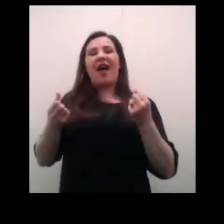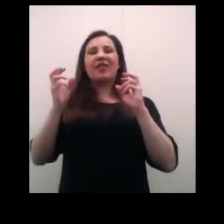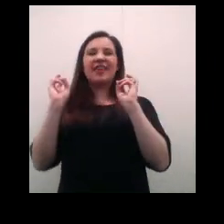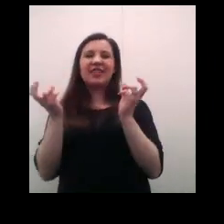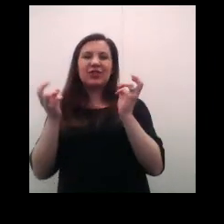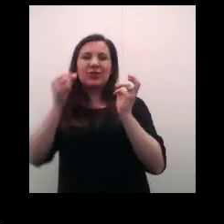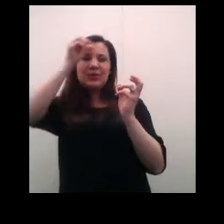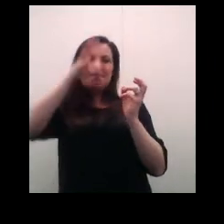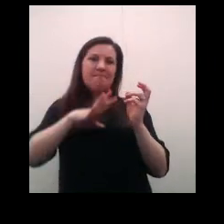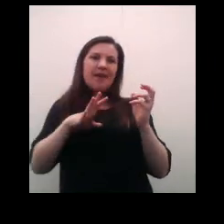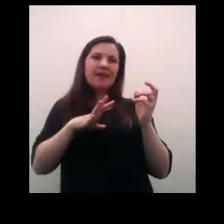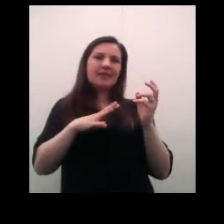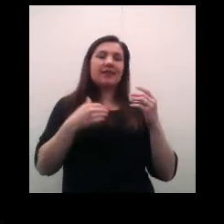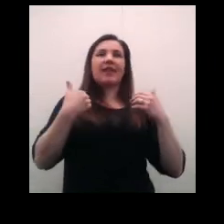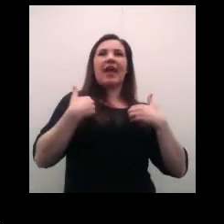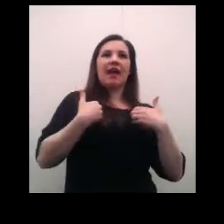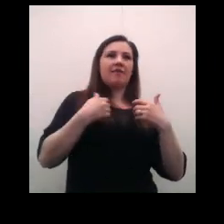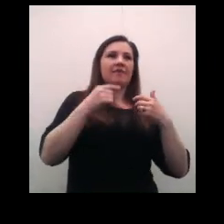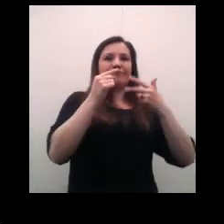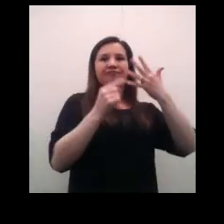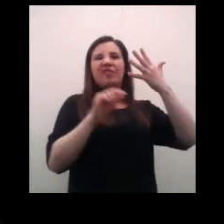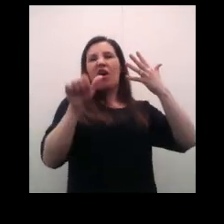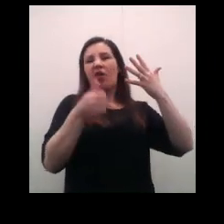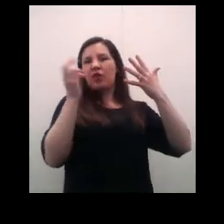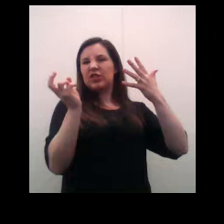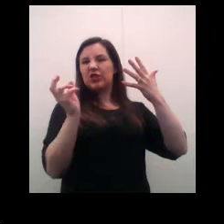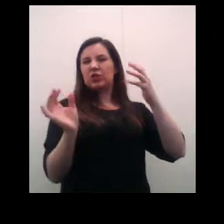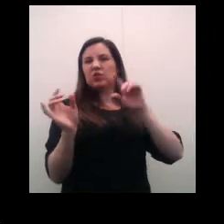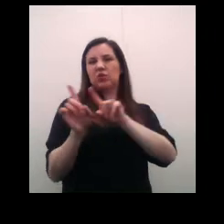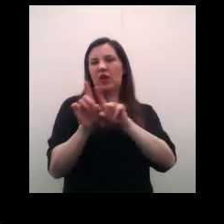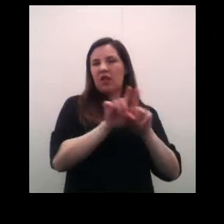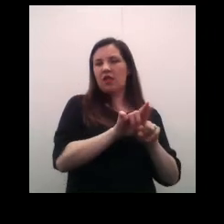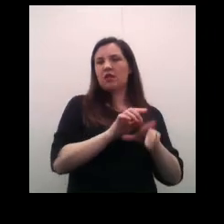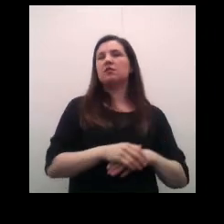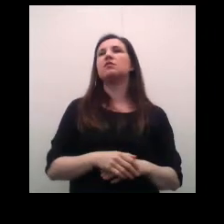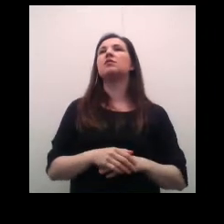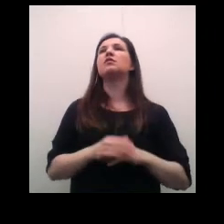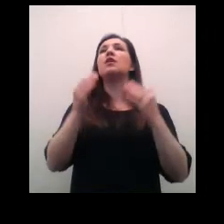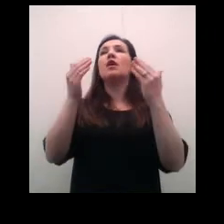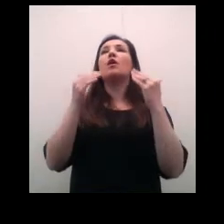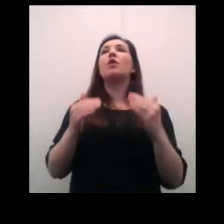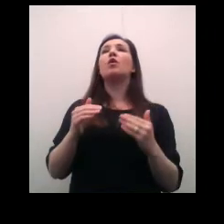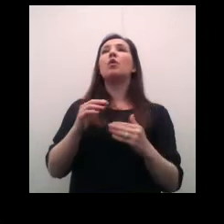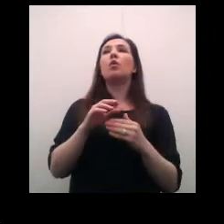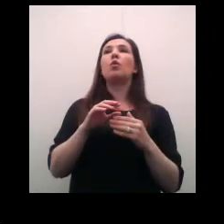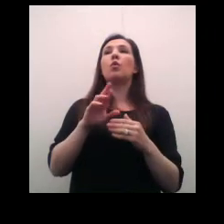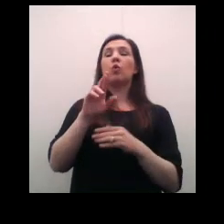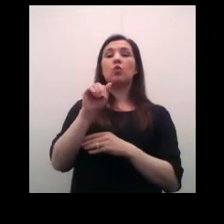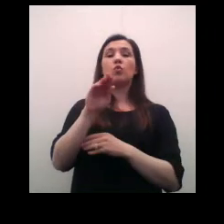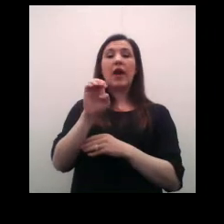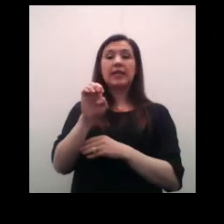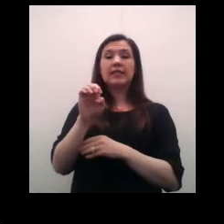that males may have compared to females. The mortality data based on race and ethnicity. We continue to see a slight drop